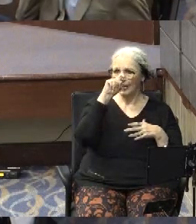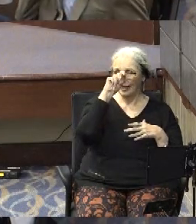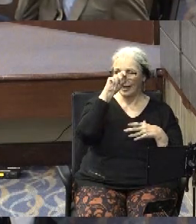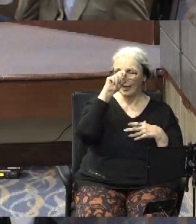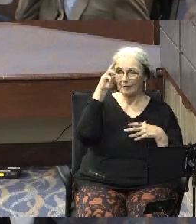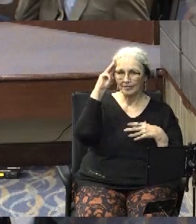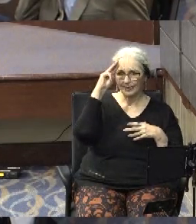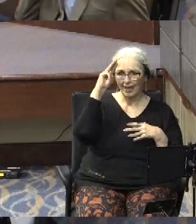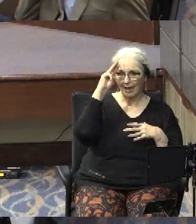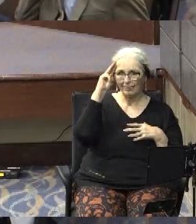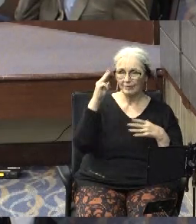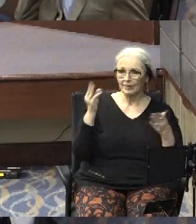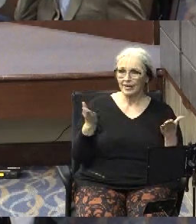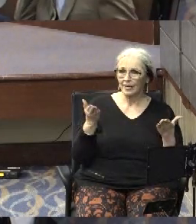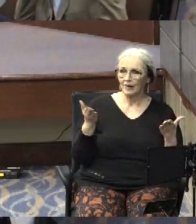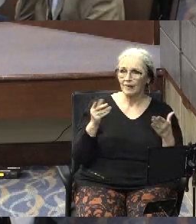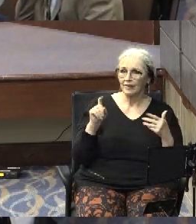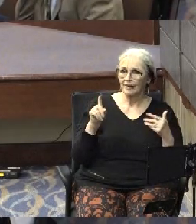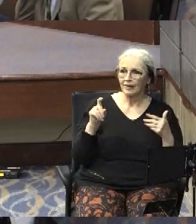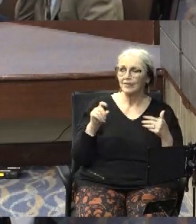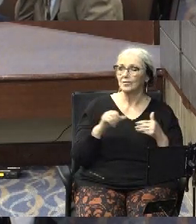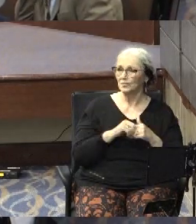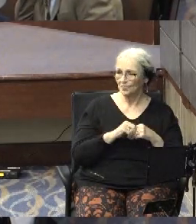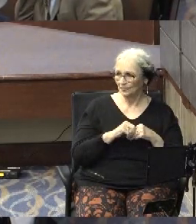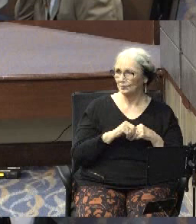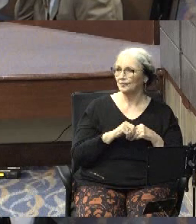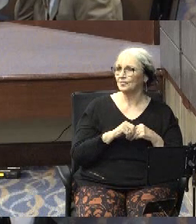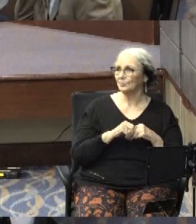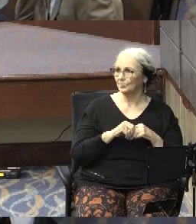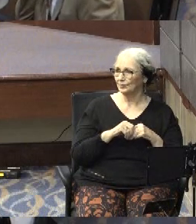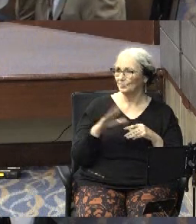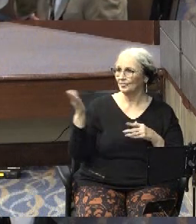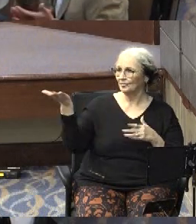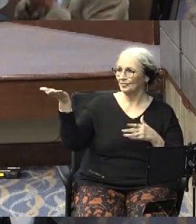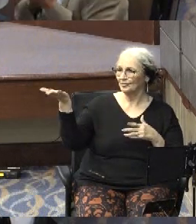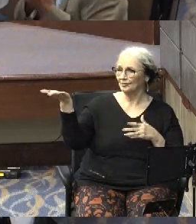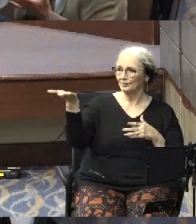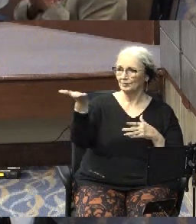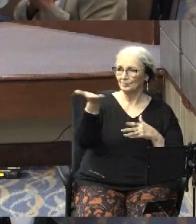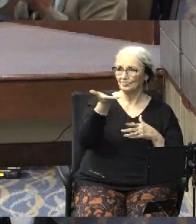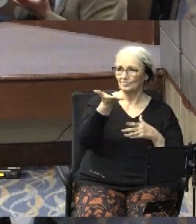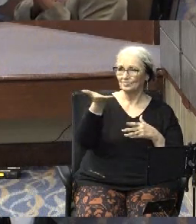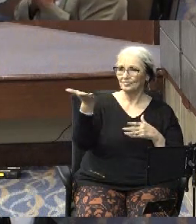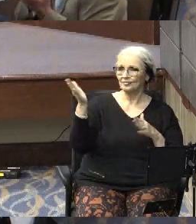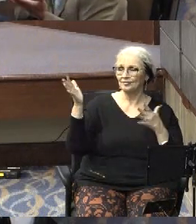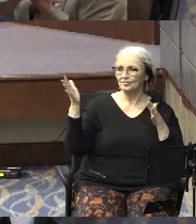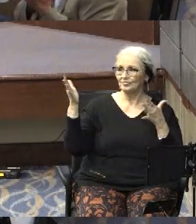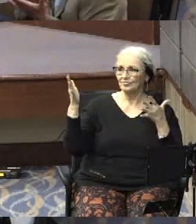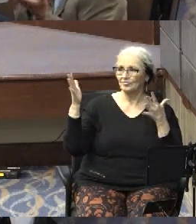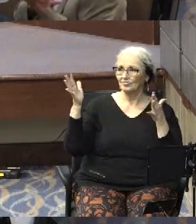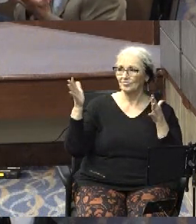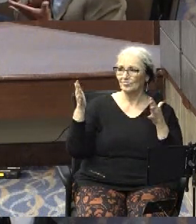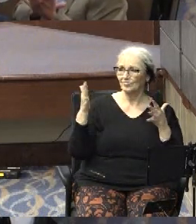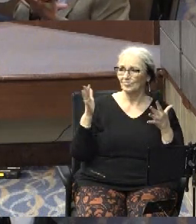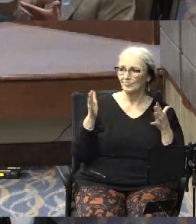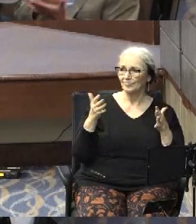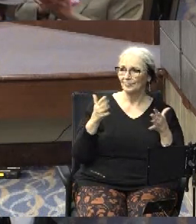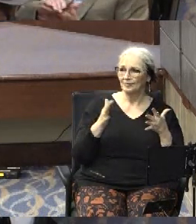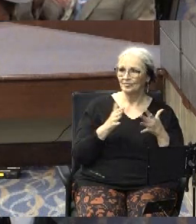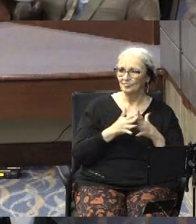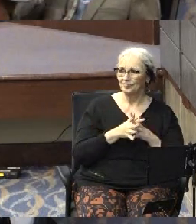is that Eagle Scout here tonight? Also, hey, right. Congratulations. Congrats.